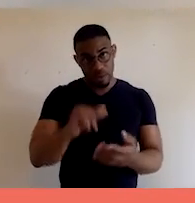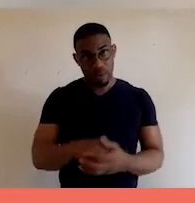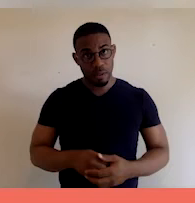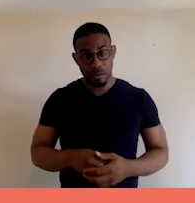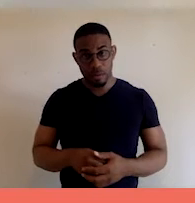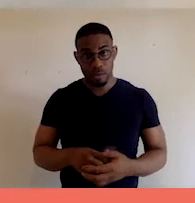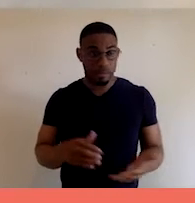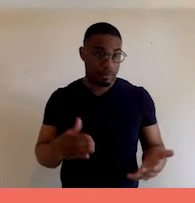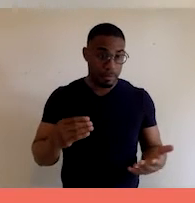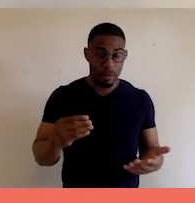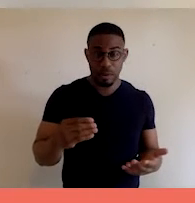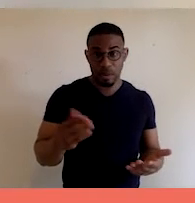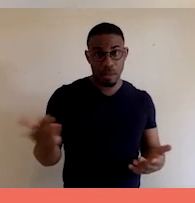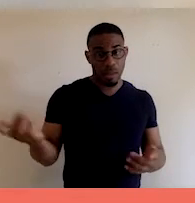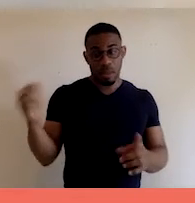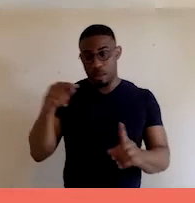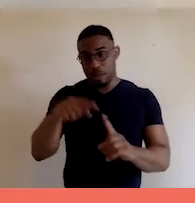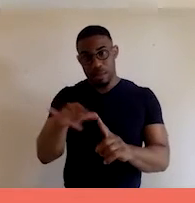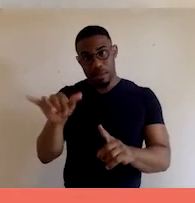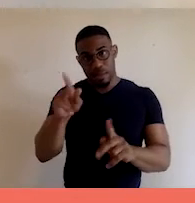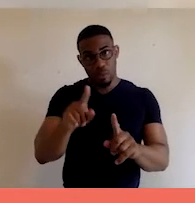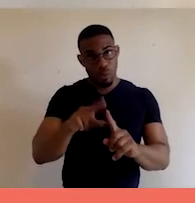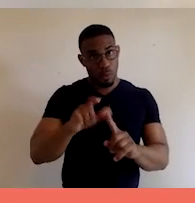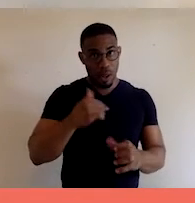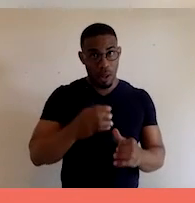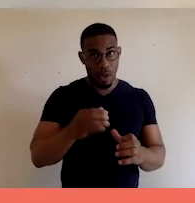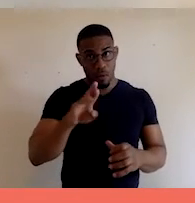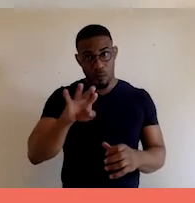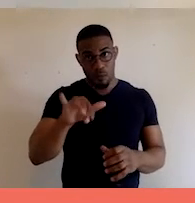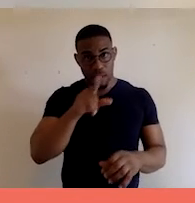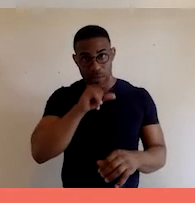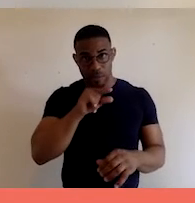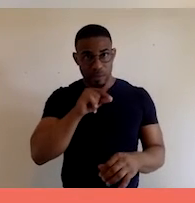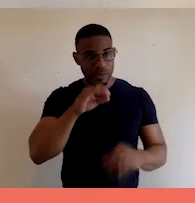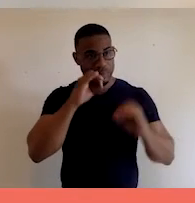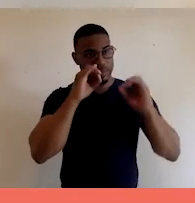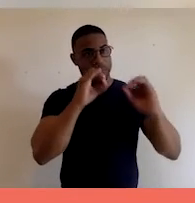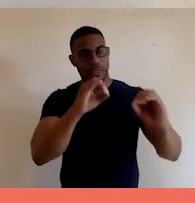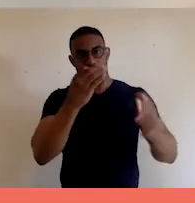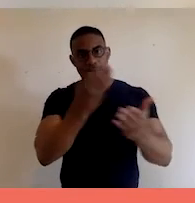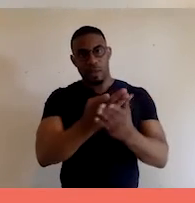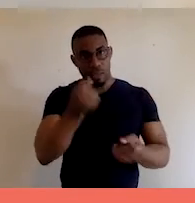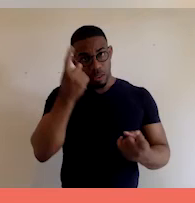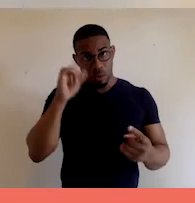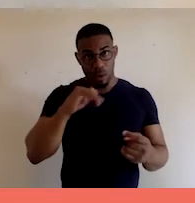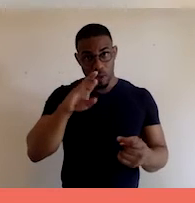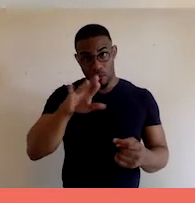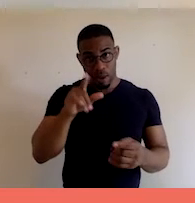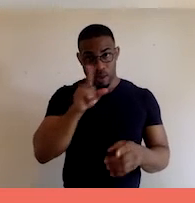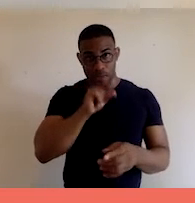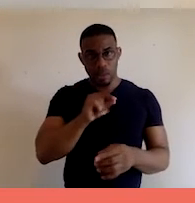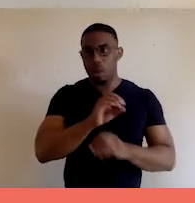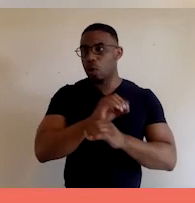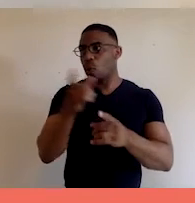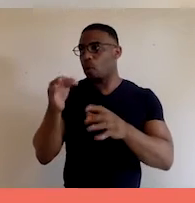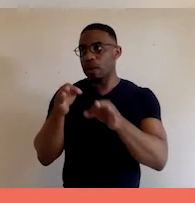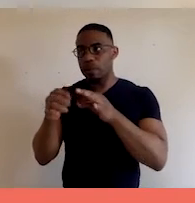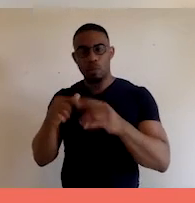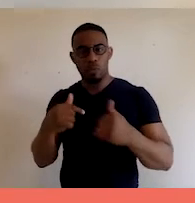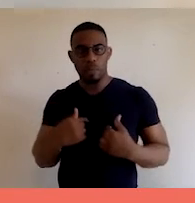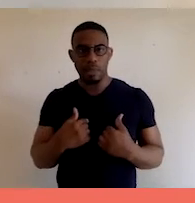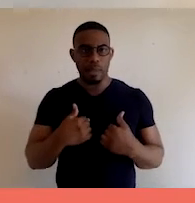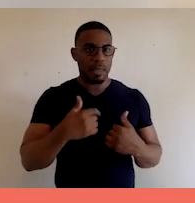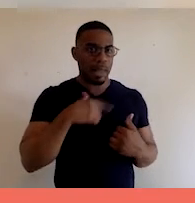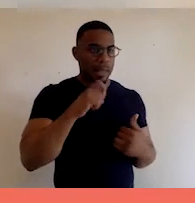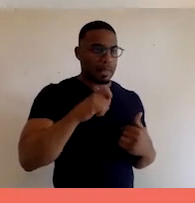And it brings it back to the same point. When I was frying chicken, there was zero financial literacy. When I was frying chicken, no one explained to me